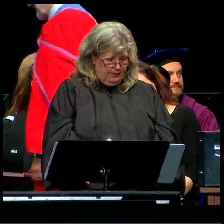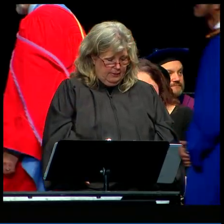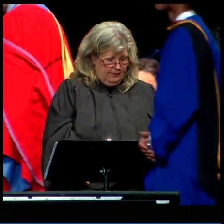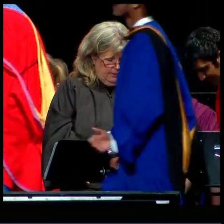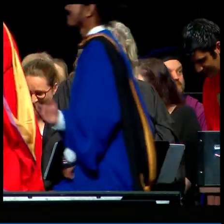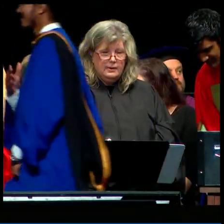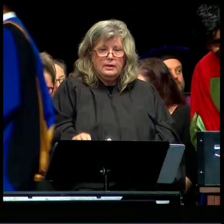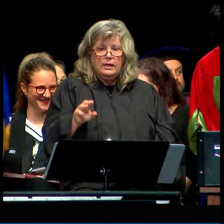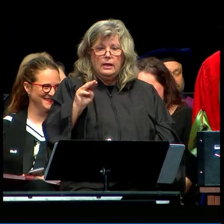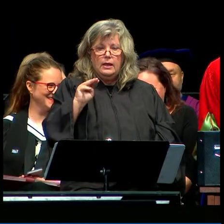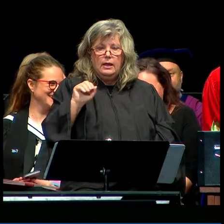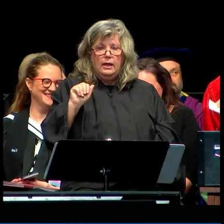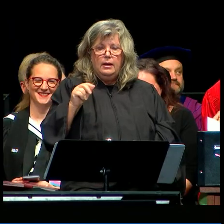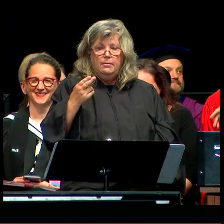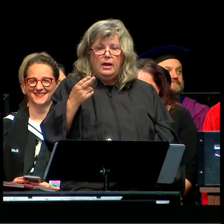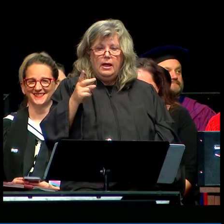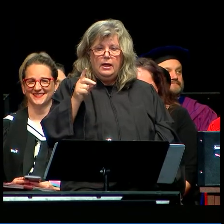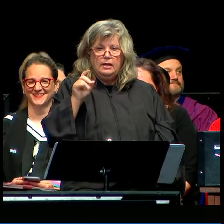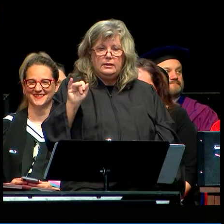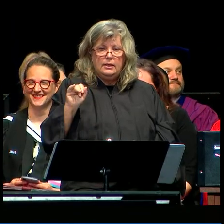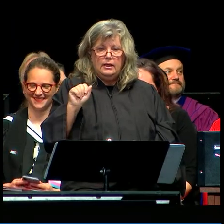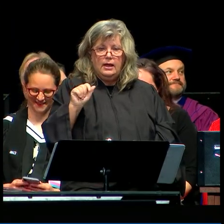Mehdi Alam.